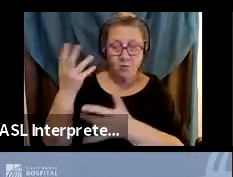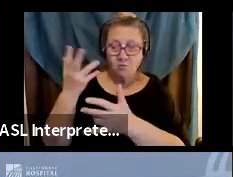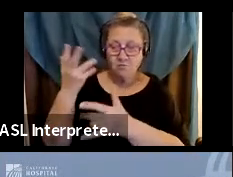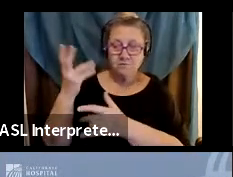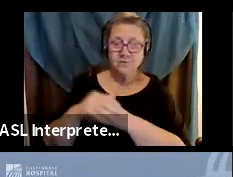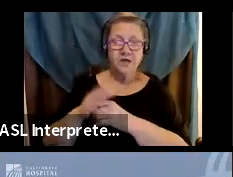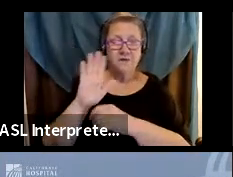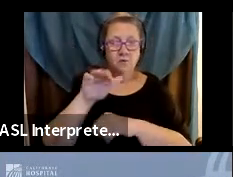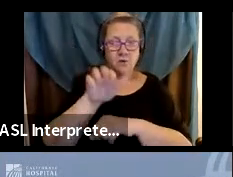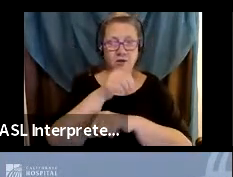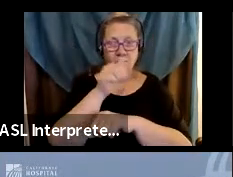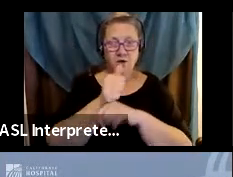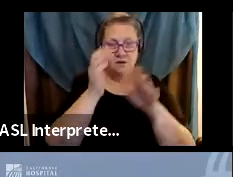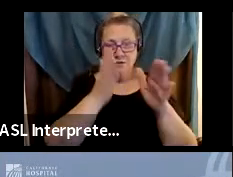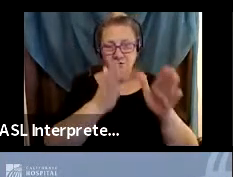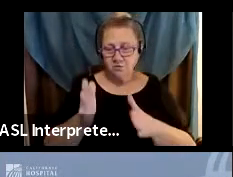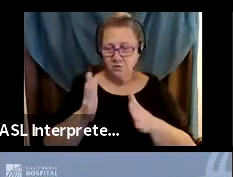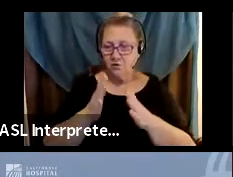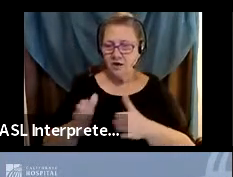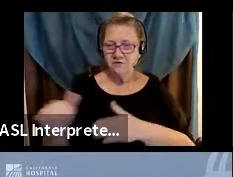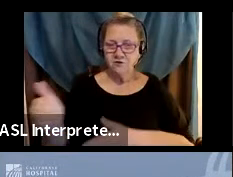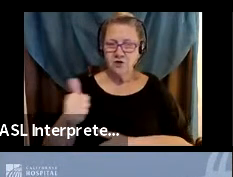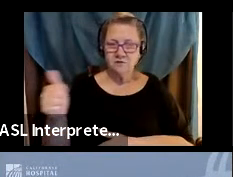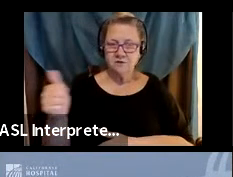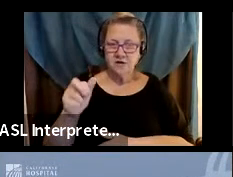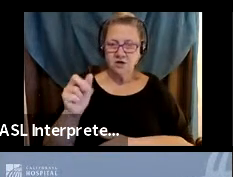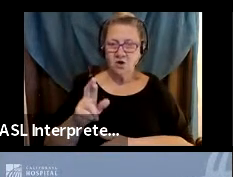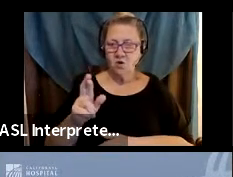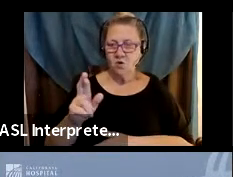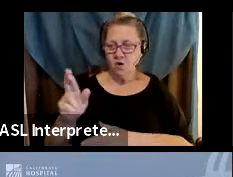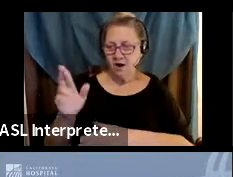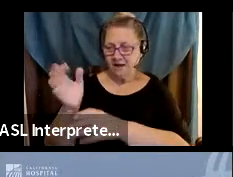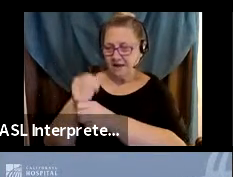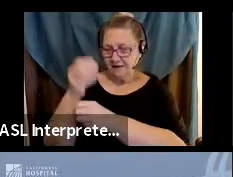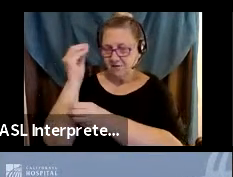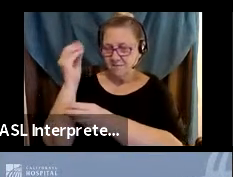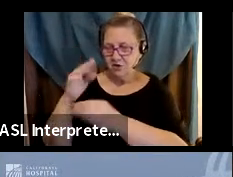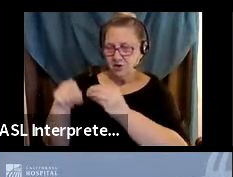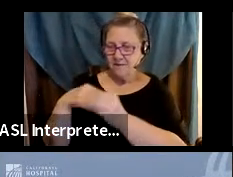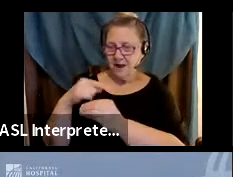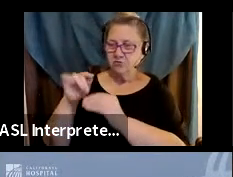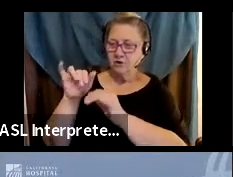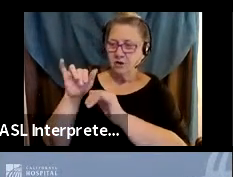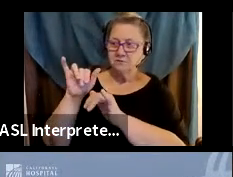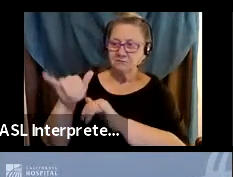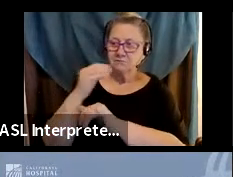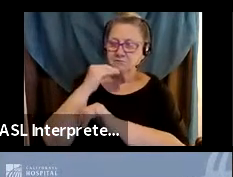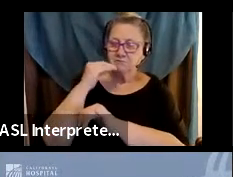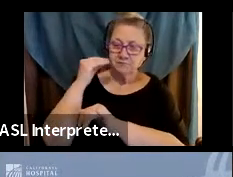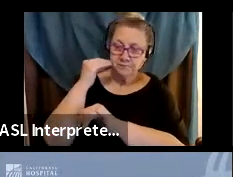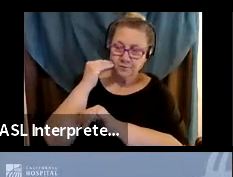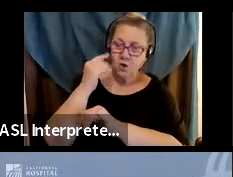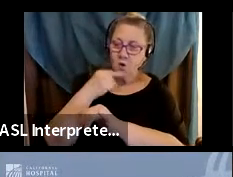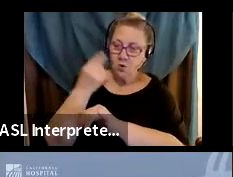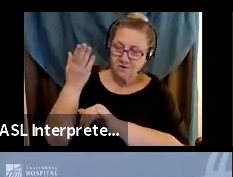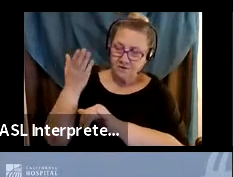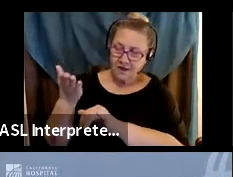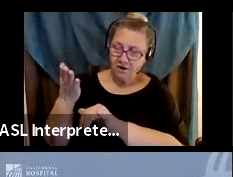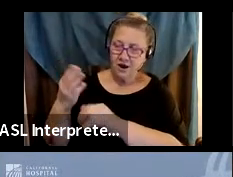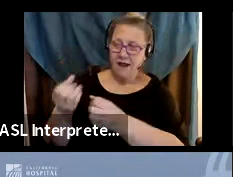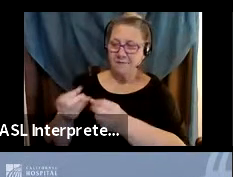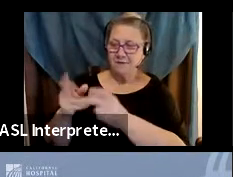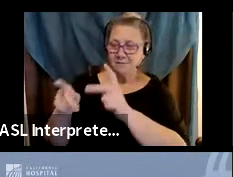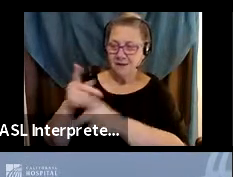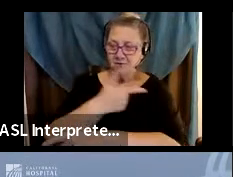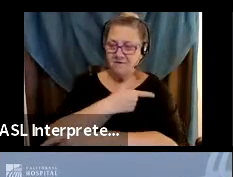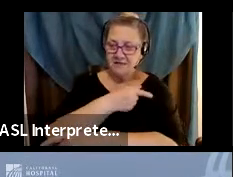either transportation if that's the issue, or gather the information about the homebound individual and who else lives in the home that needs vaccination, and